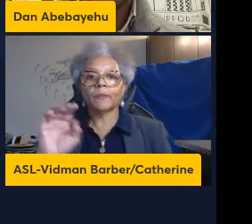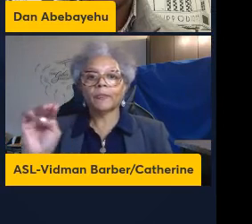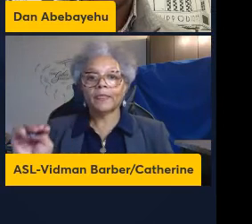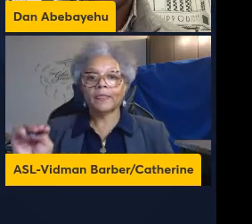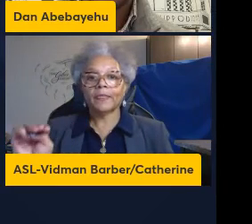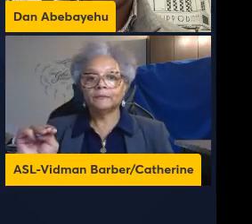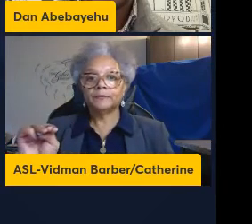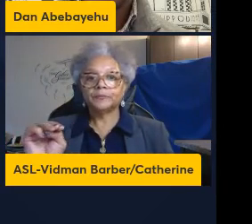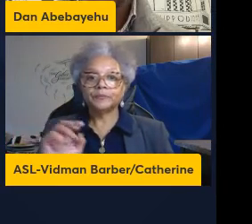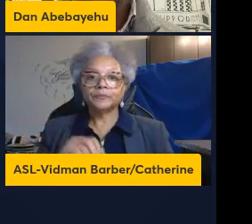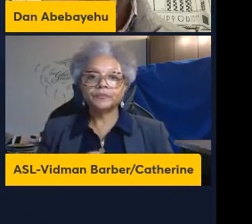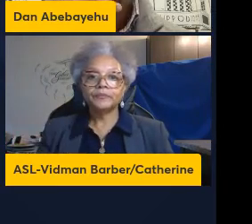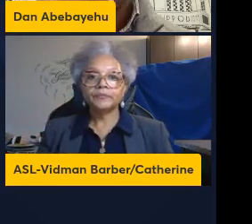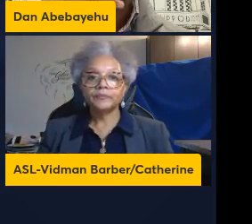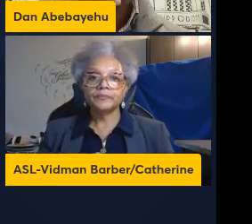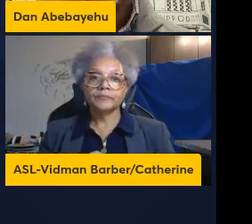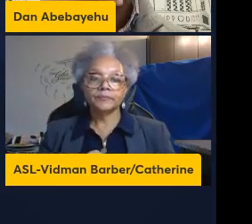staining.